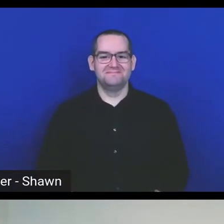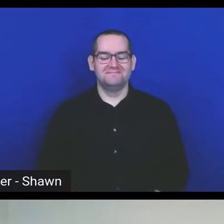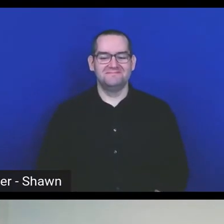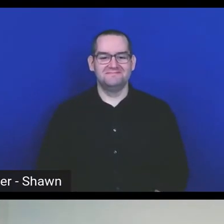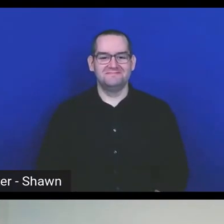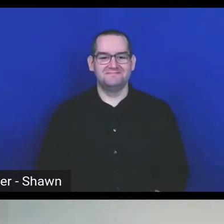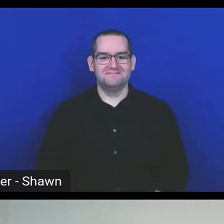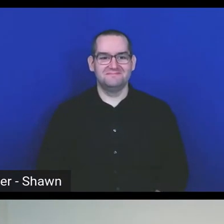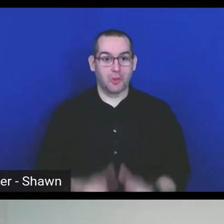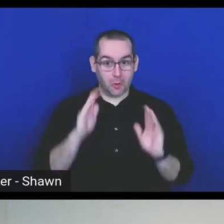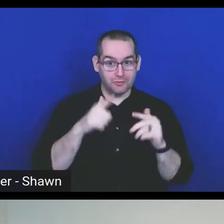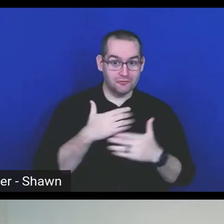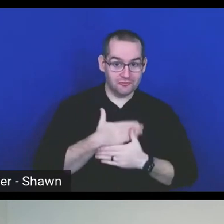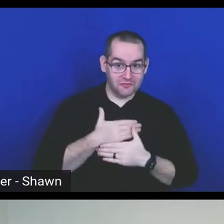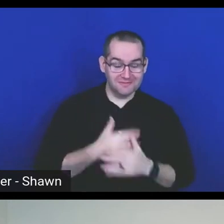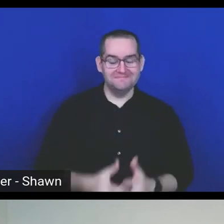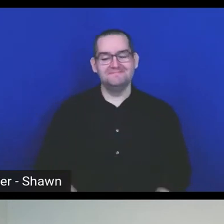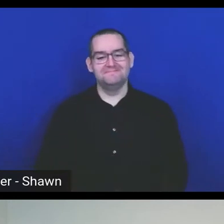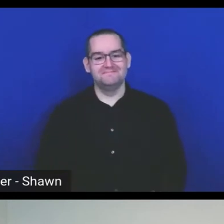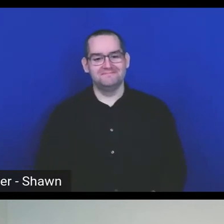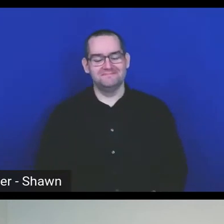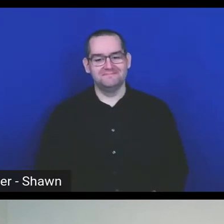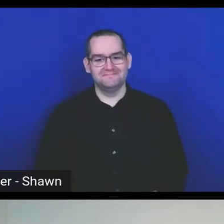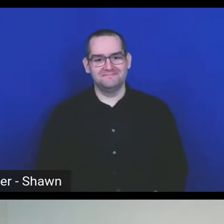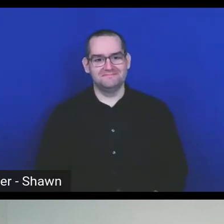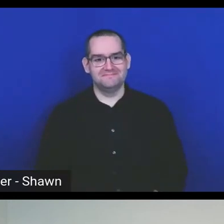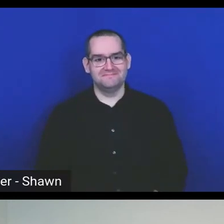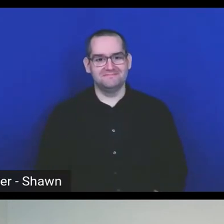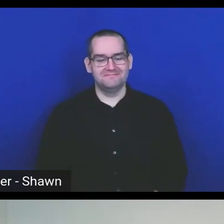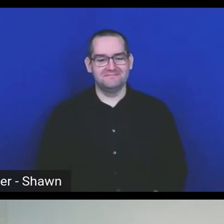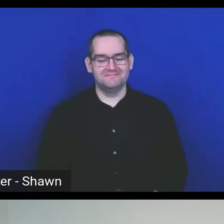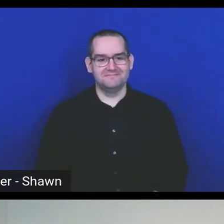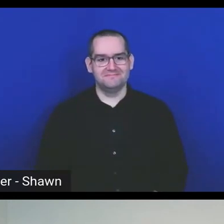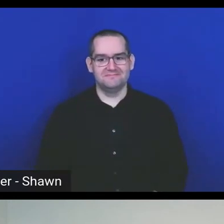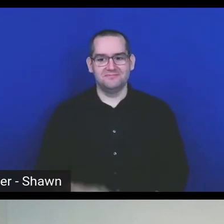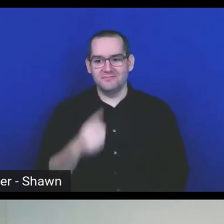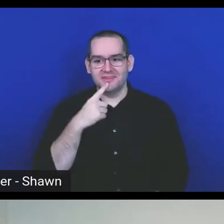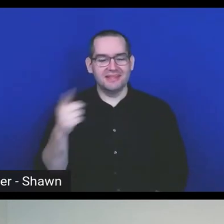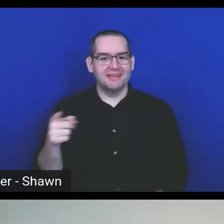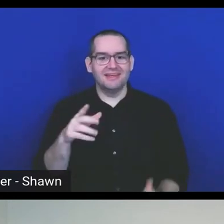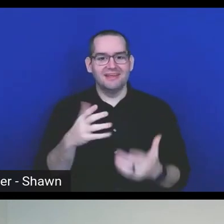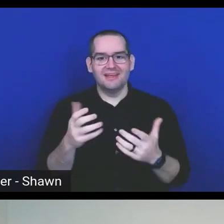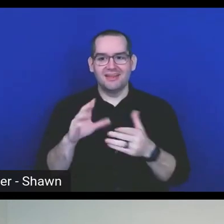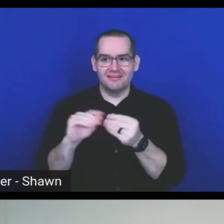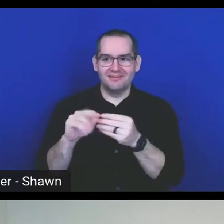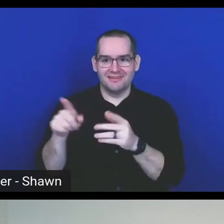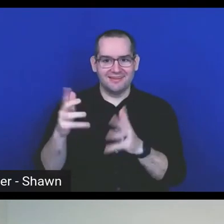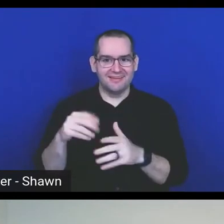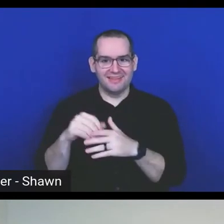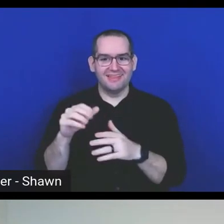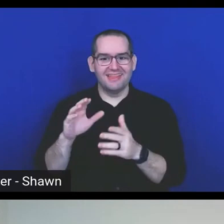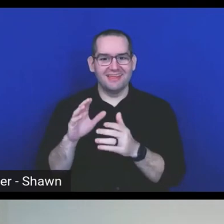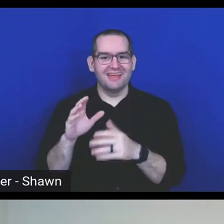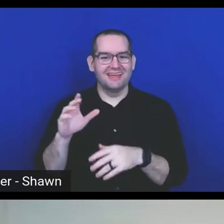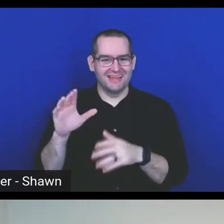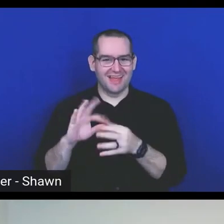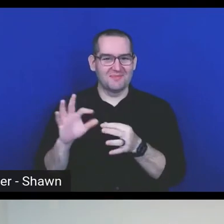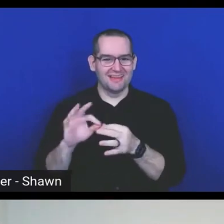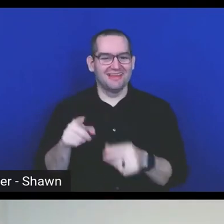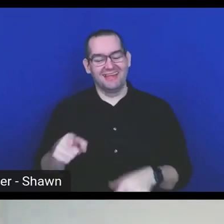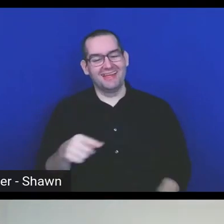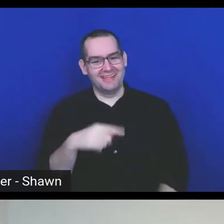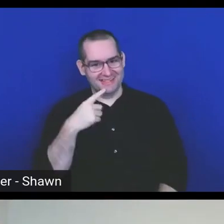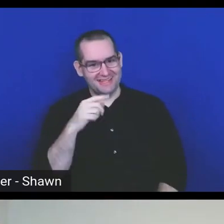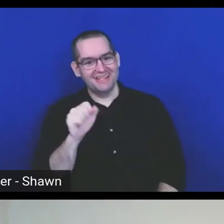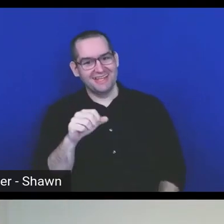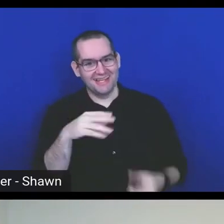I hope you enjoyed the session. Yeah, if you enjoyed, you should give thumbs up and the claps in the comments. Yeah, and in the